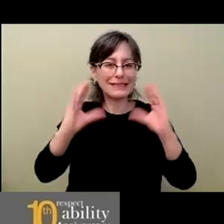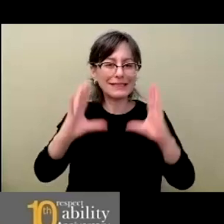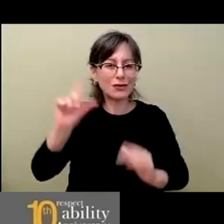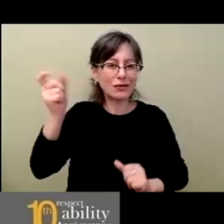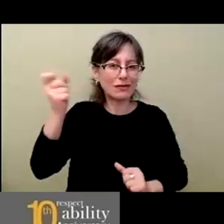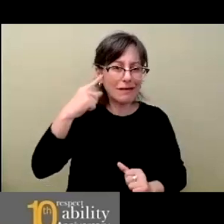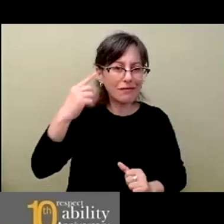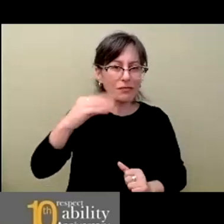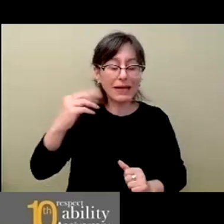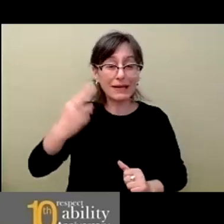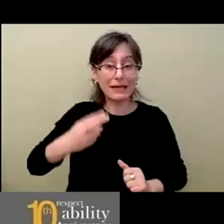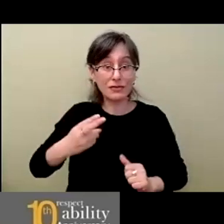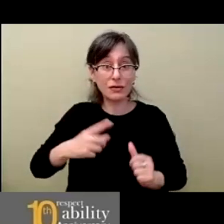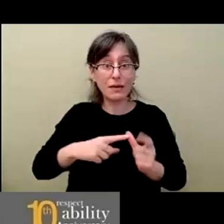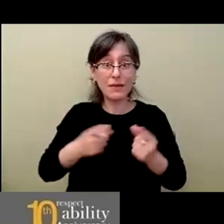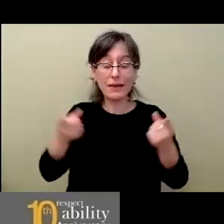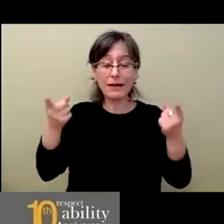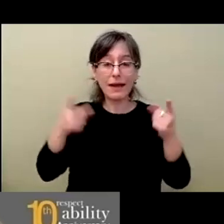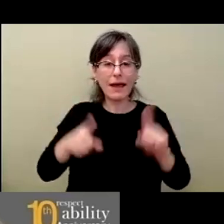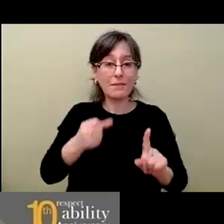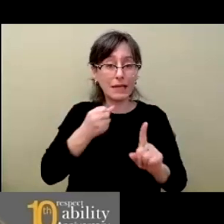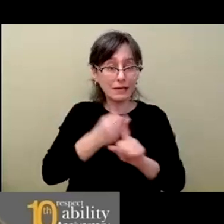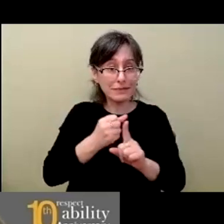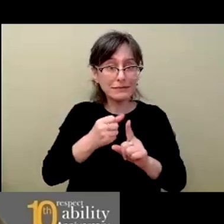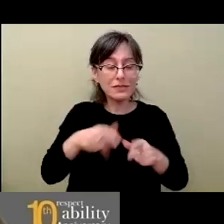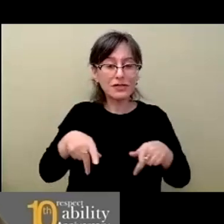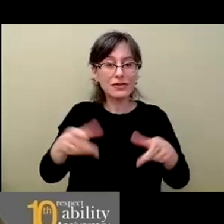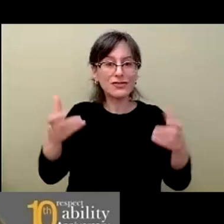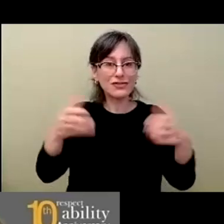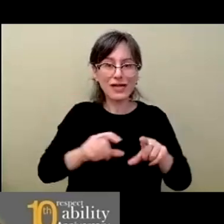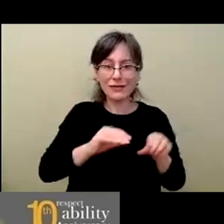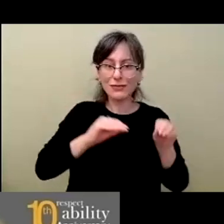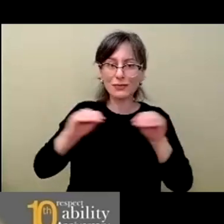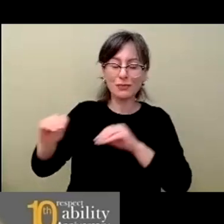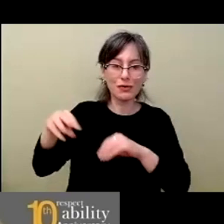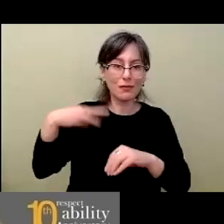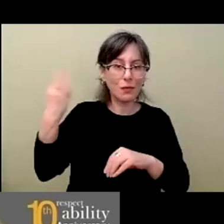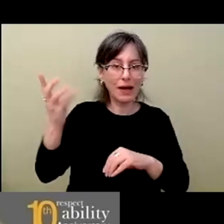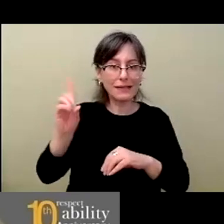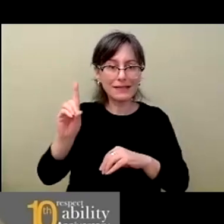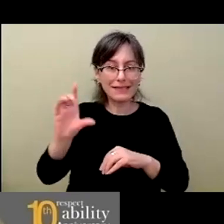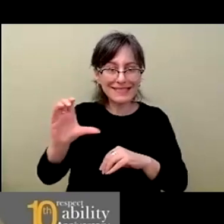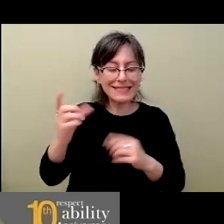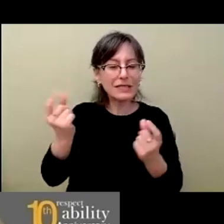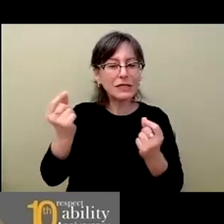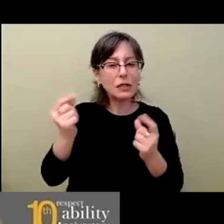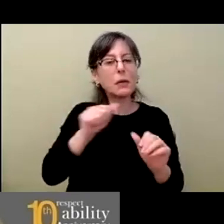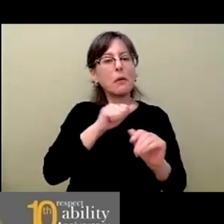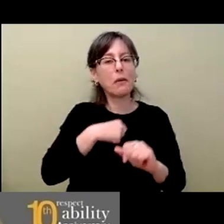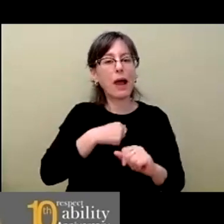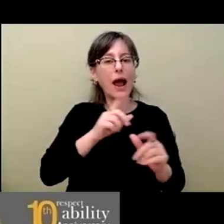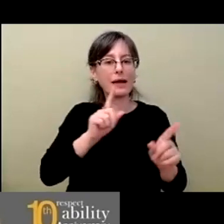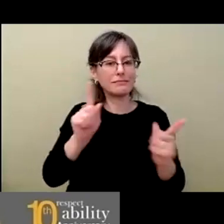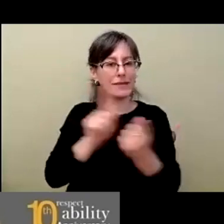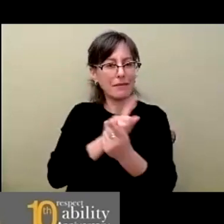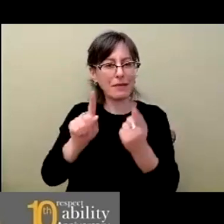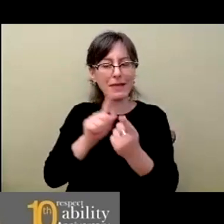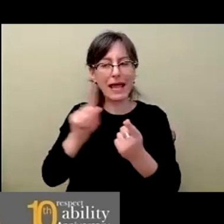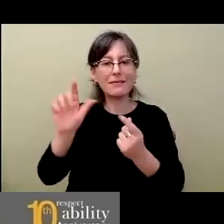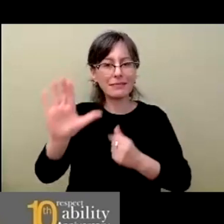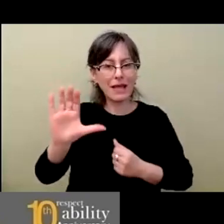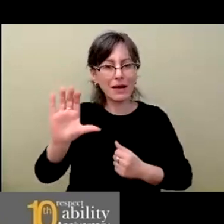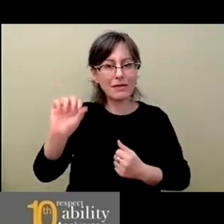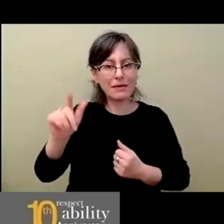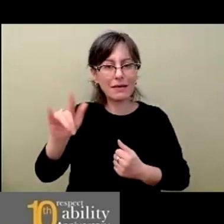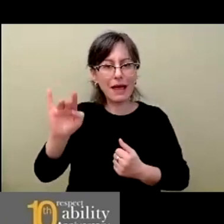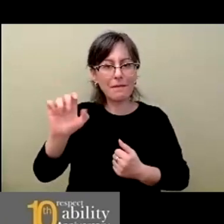when I had the opportunity to move to Washington, D.C., and took the chance to go knock on some doors on Capitol Hill, I was absolutely convinced that